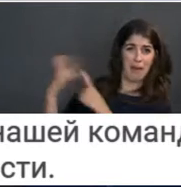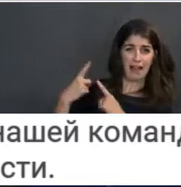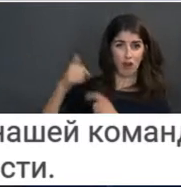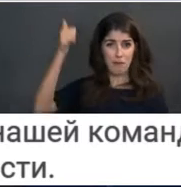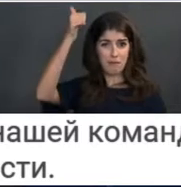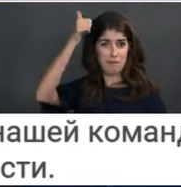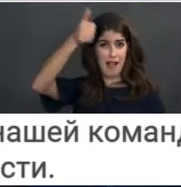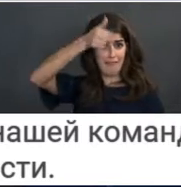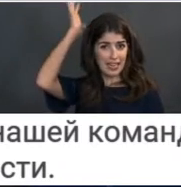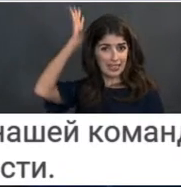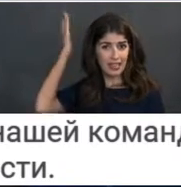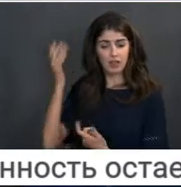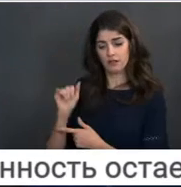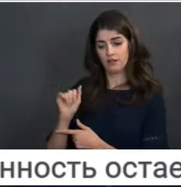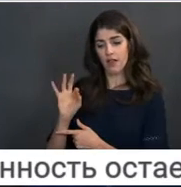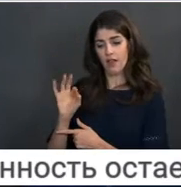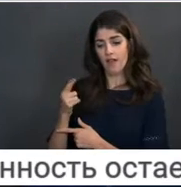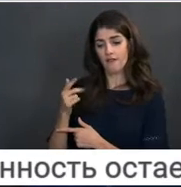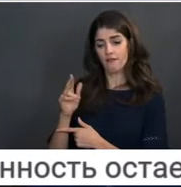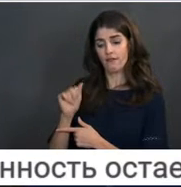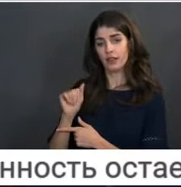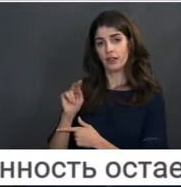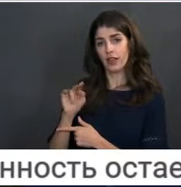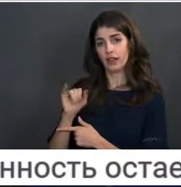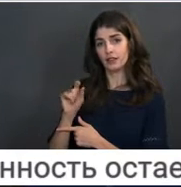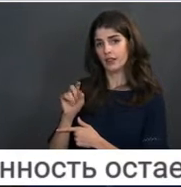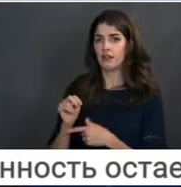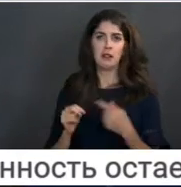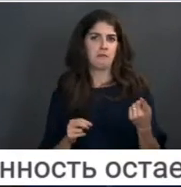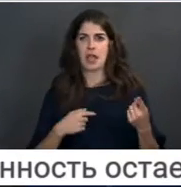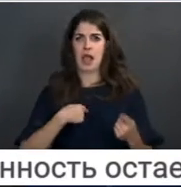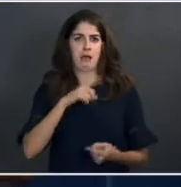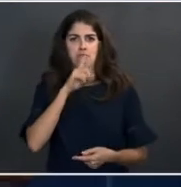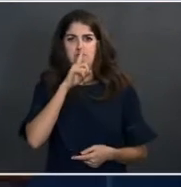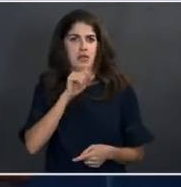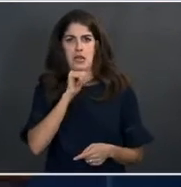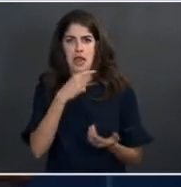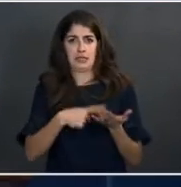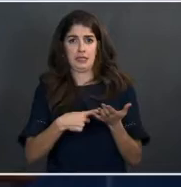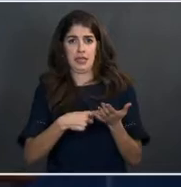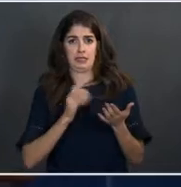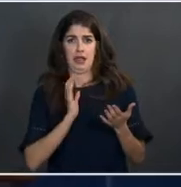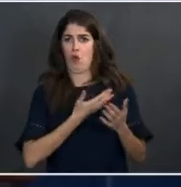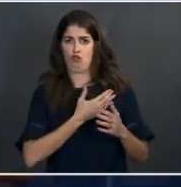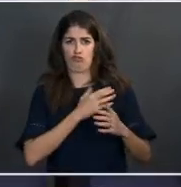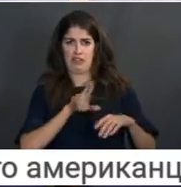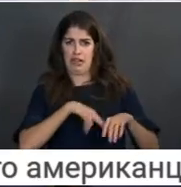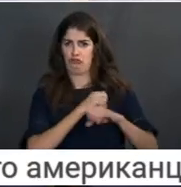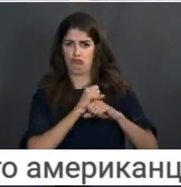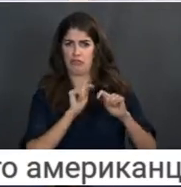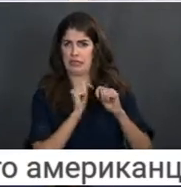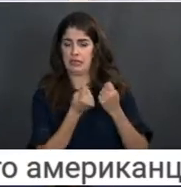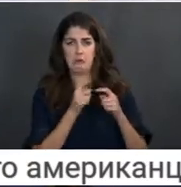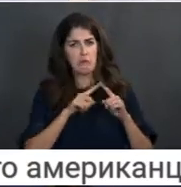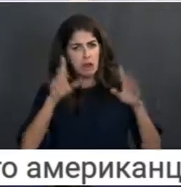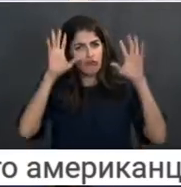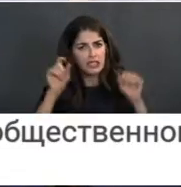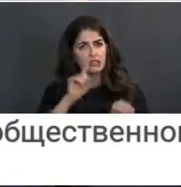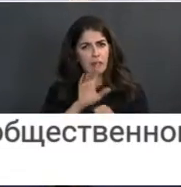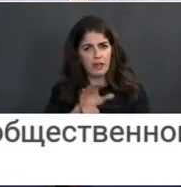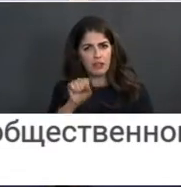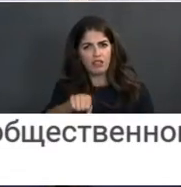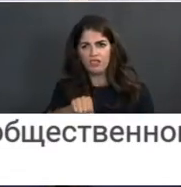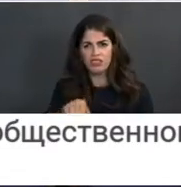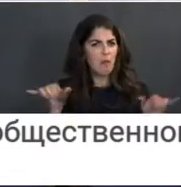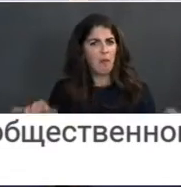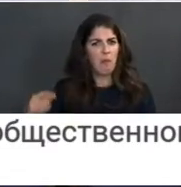I have not spoken with our national security team about this in particular, but his commitment remains. At the top, you mentioned that Americans